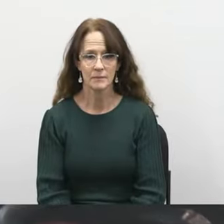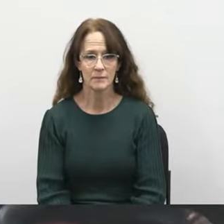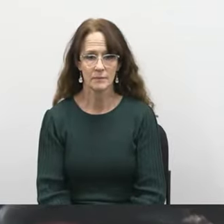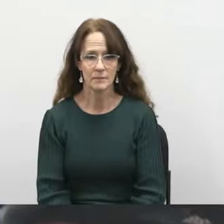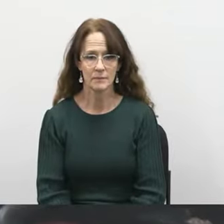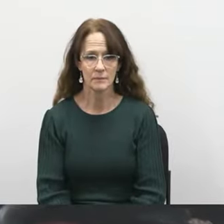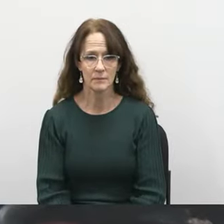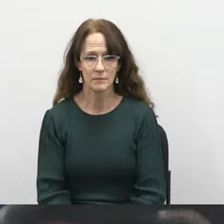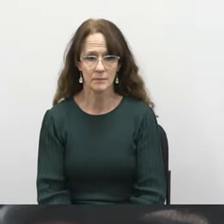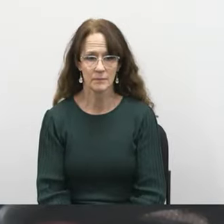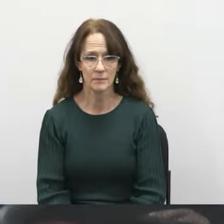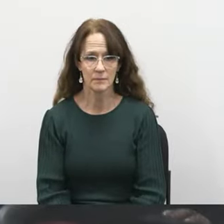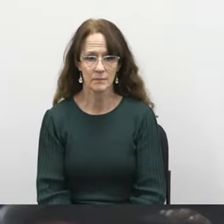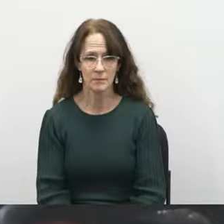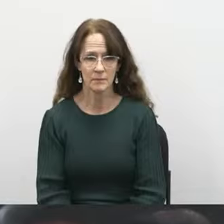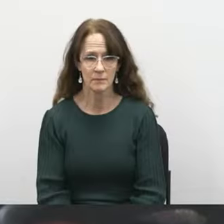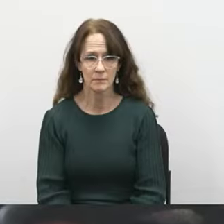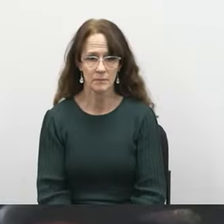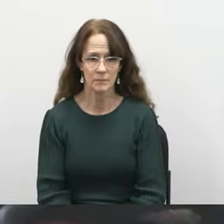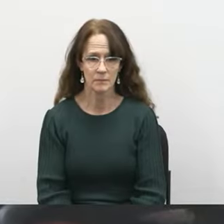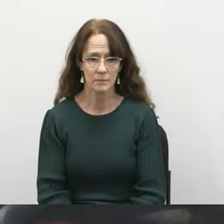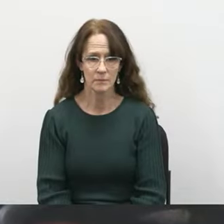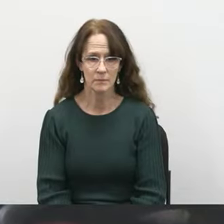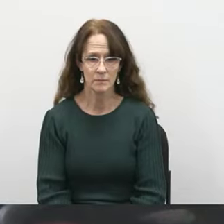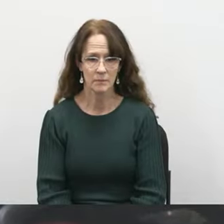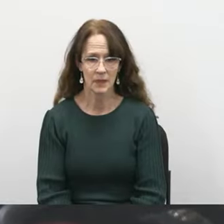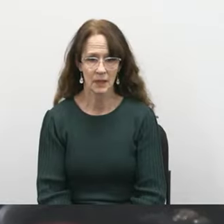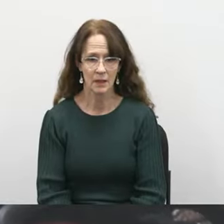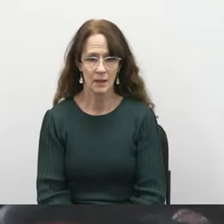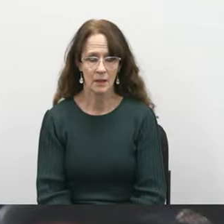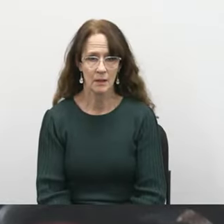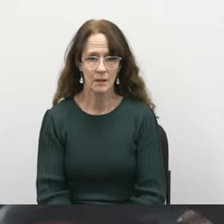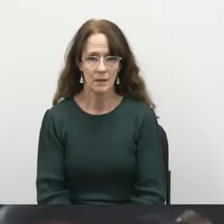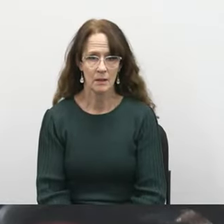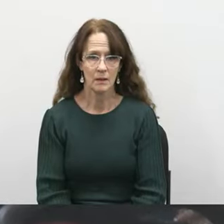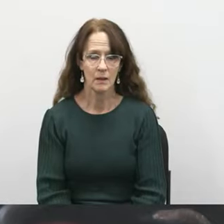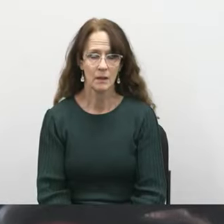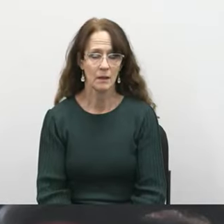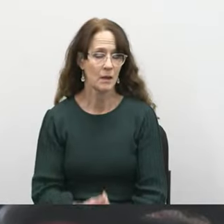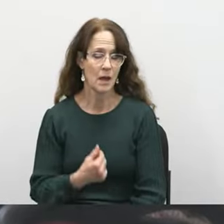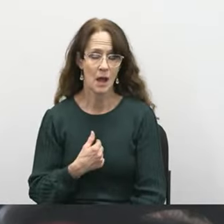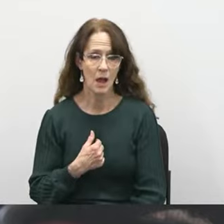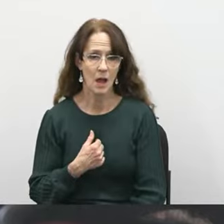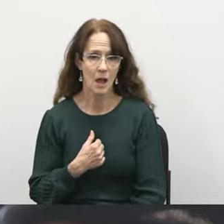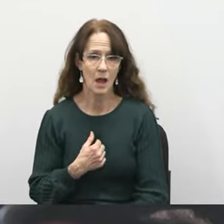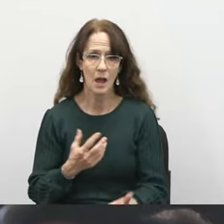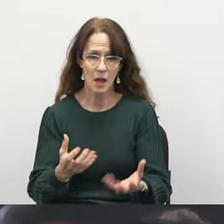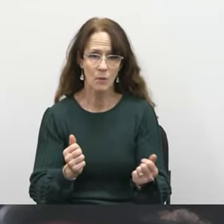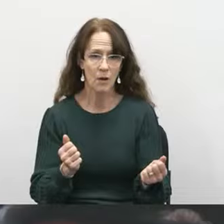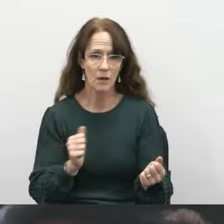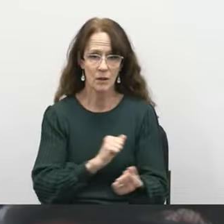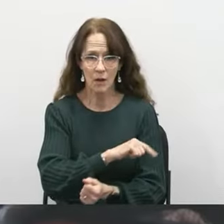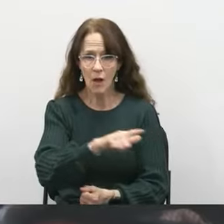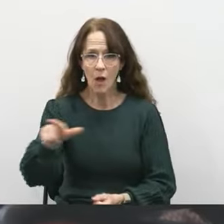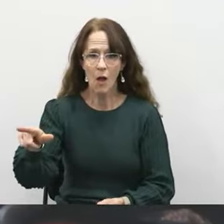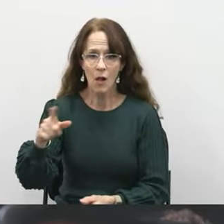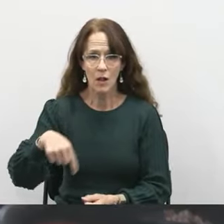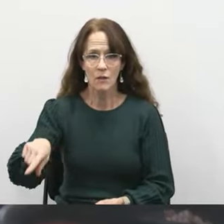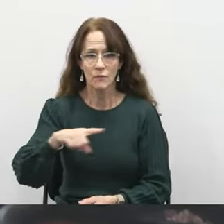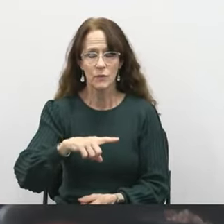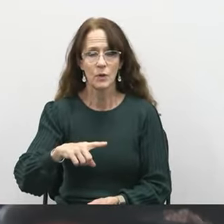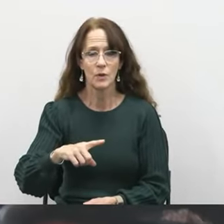y niños en nuestra sociedad. And I would like every one of you